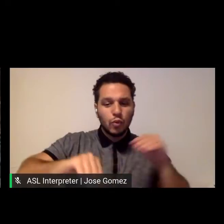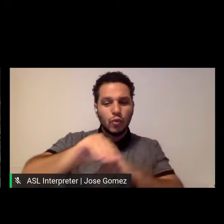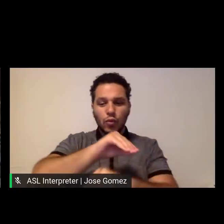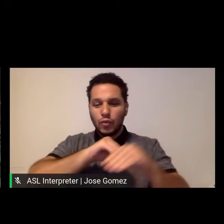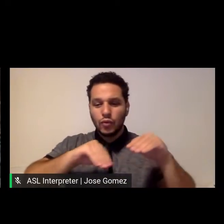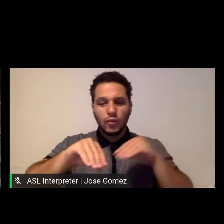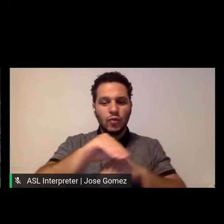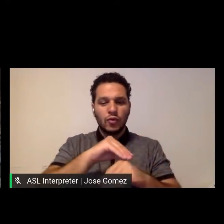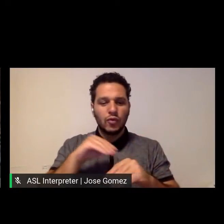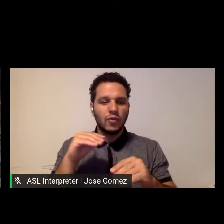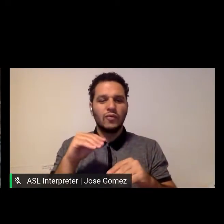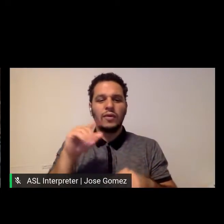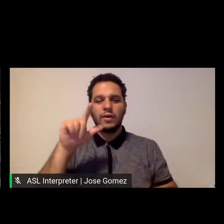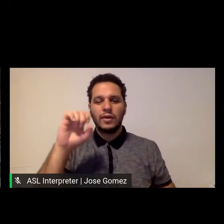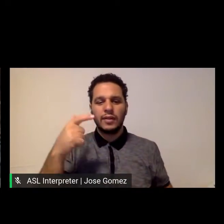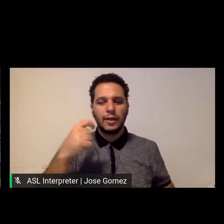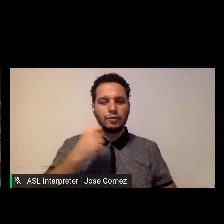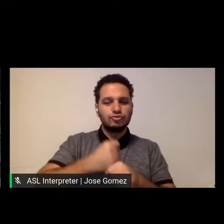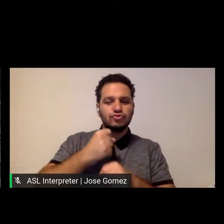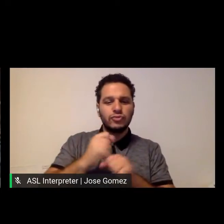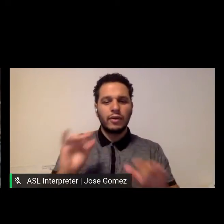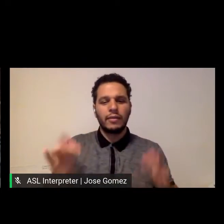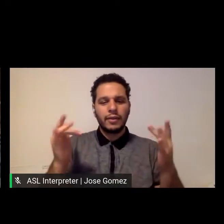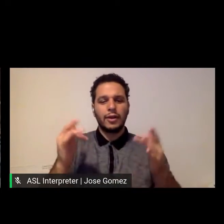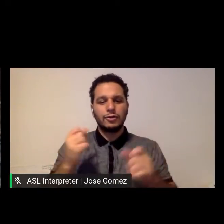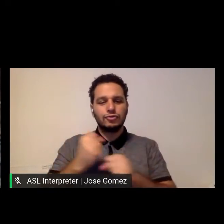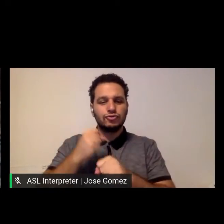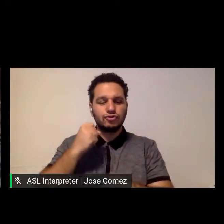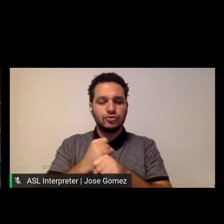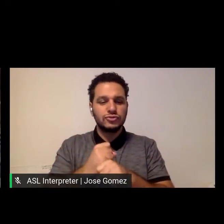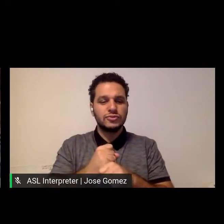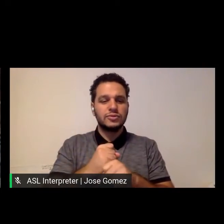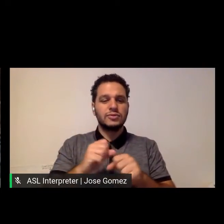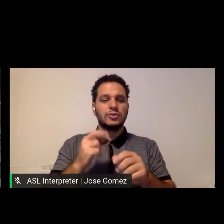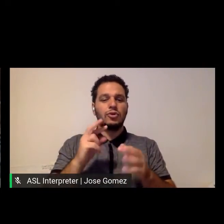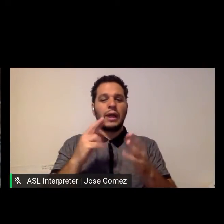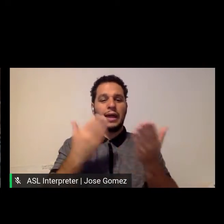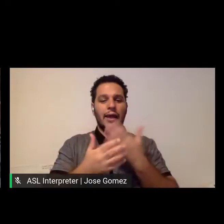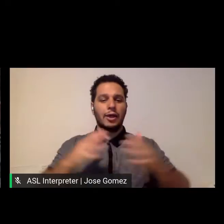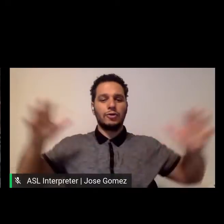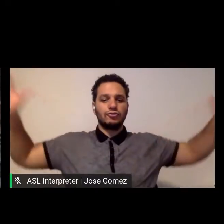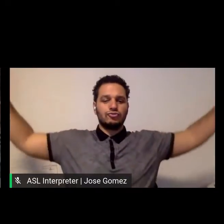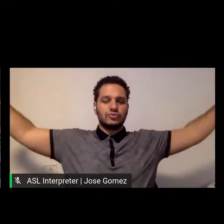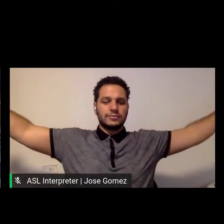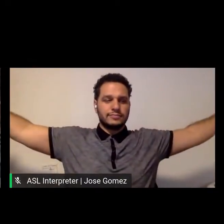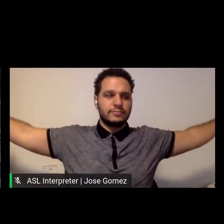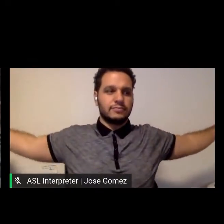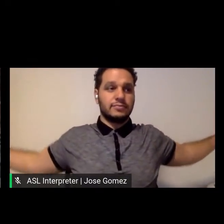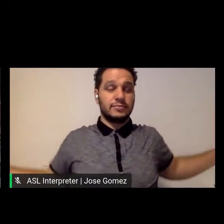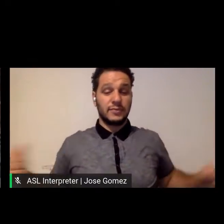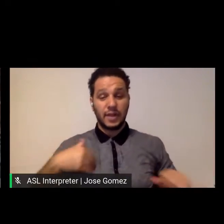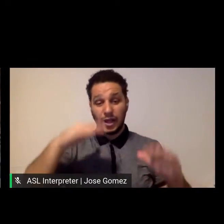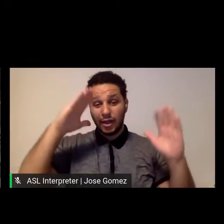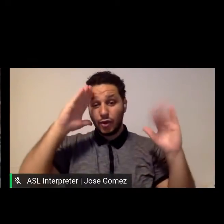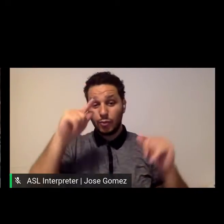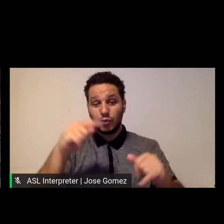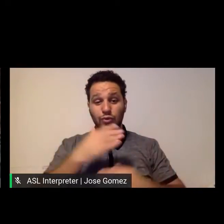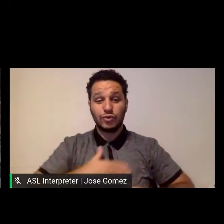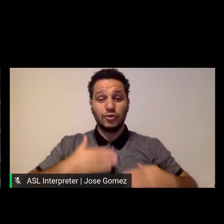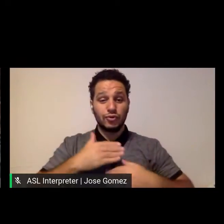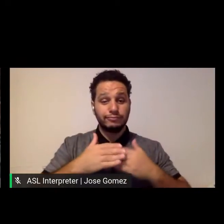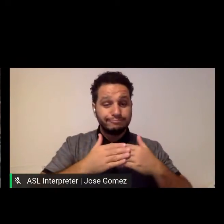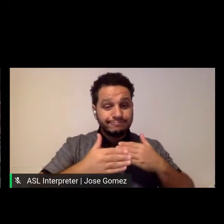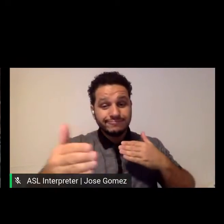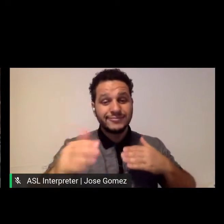enjoying some nice stretching, reaching out and open. And I hope you enjoy the rest of your seminar